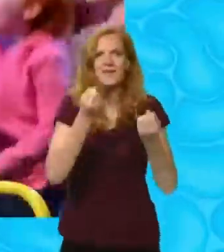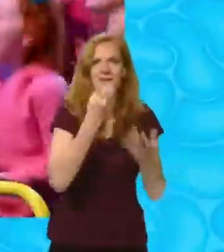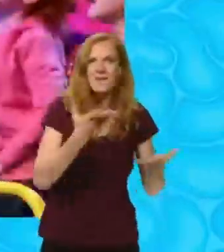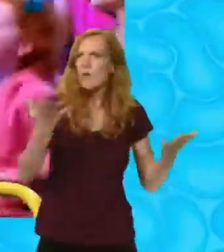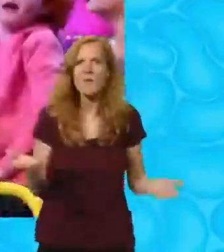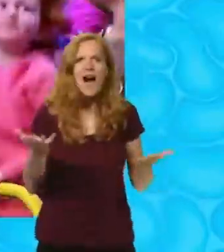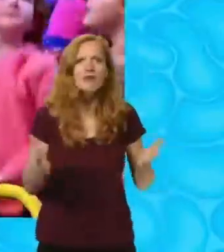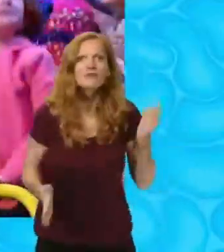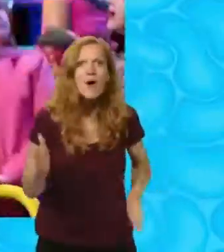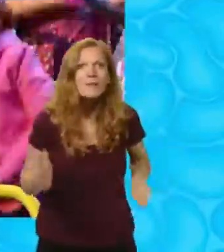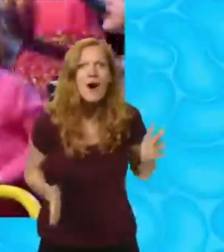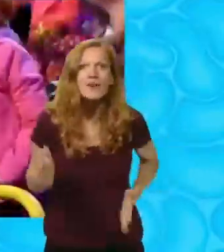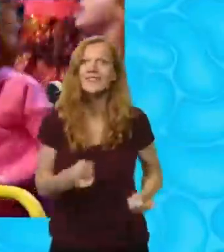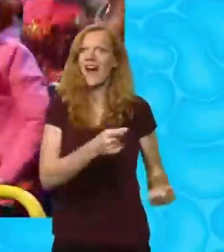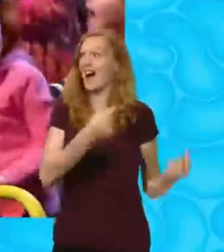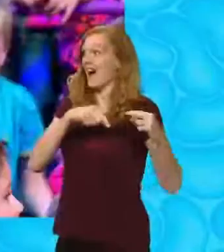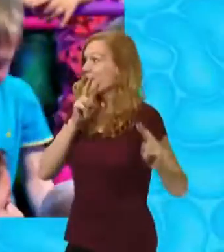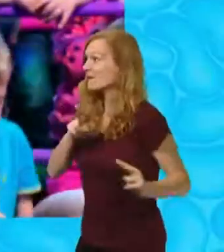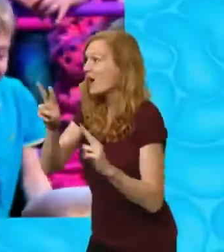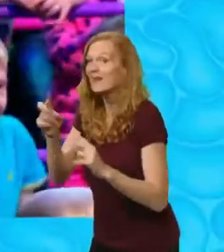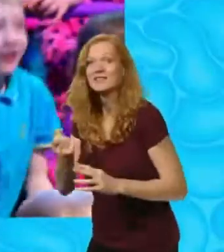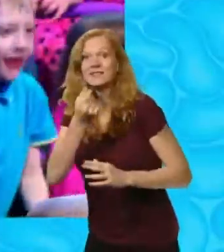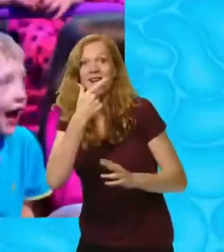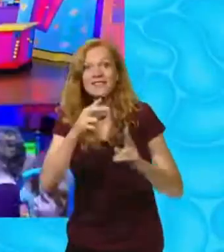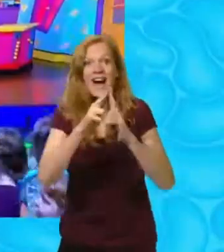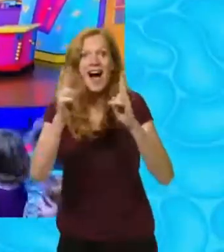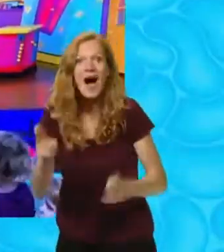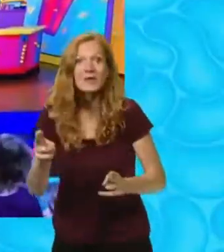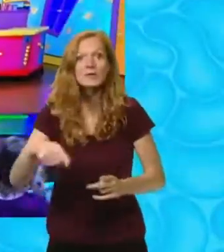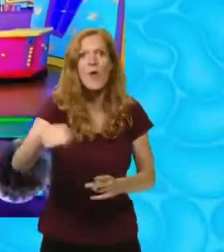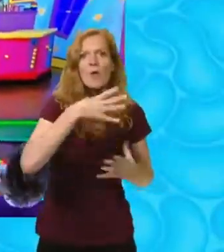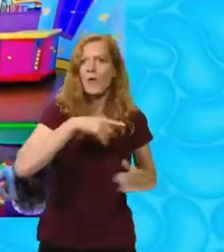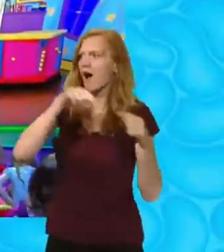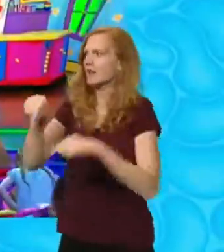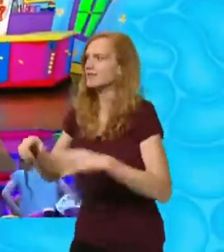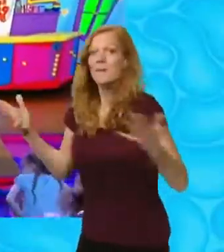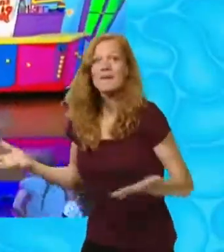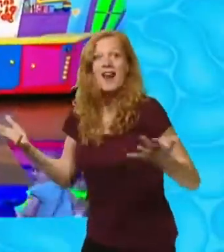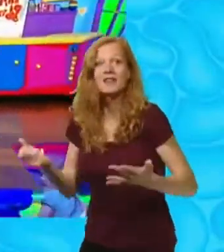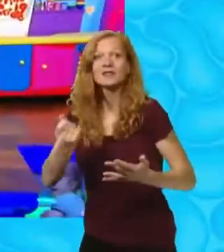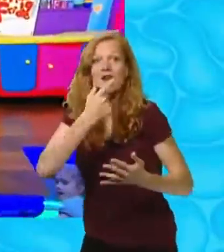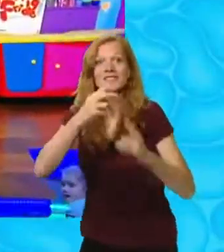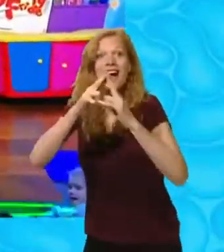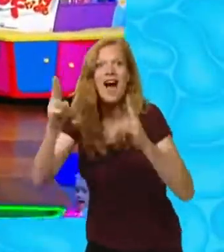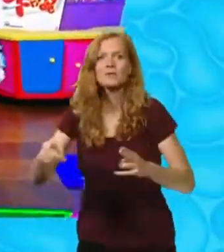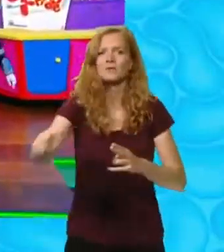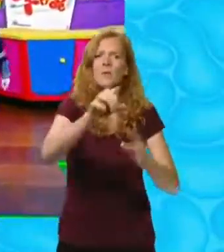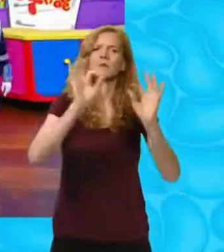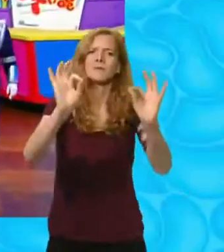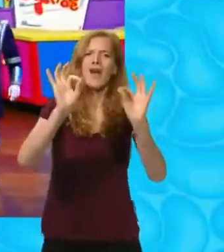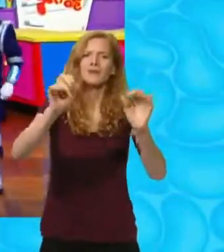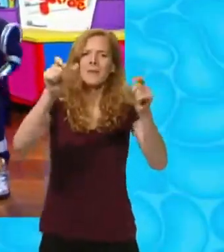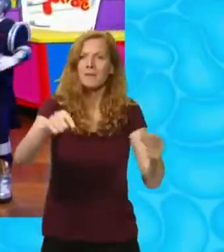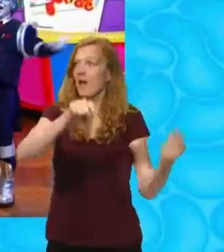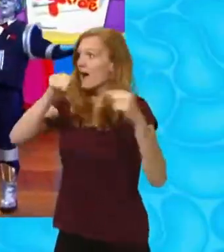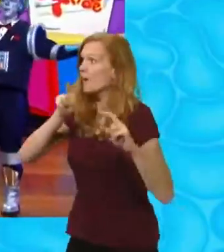A dancing pal, it's the place you want to play in. Dancing pal, you're my special guest today. Dancing pal, it's the place you